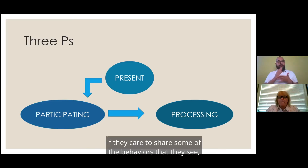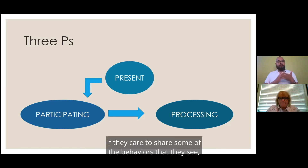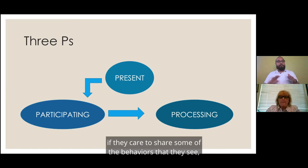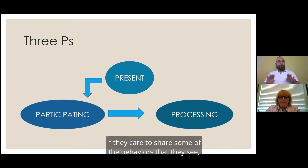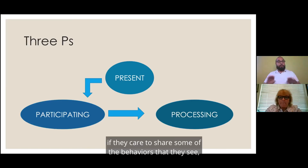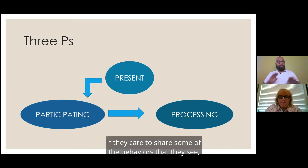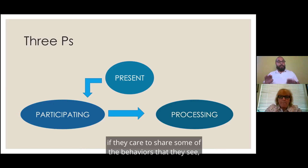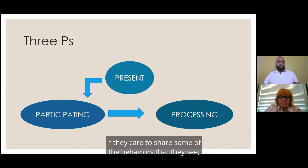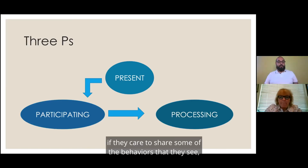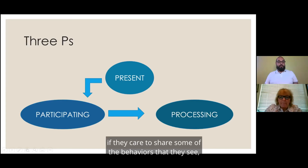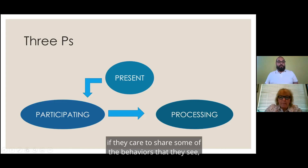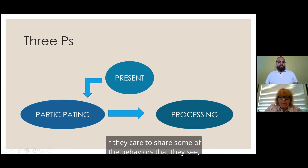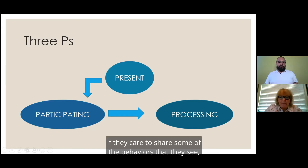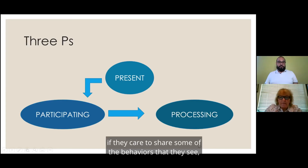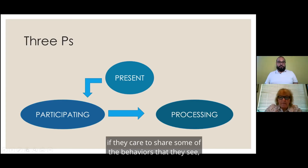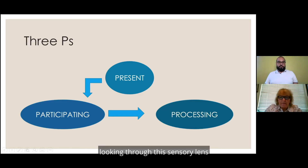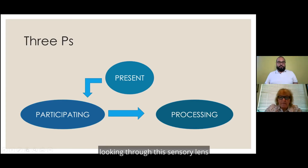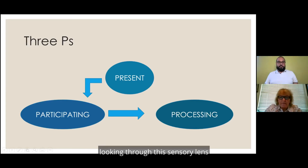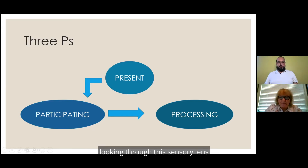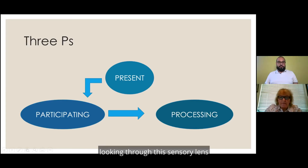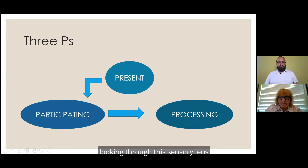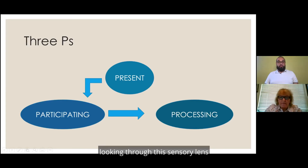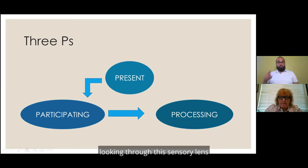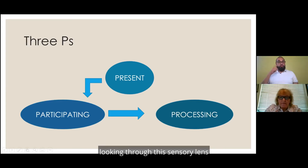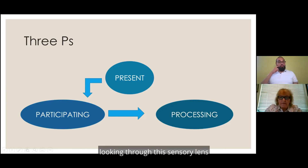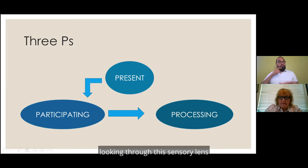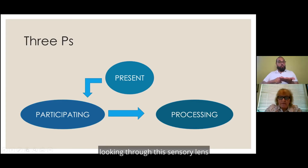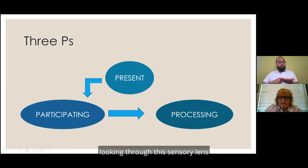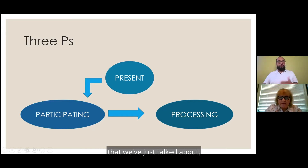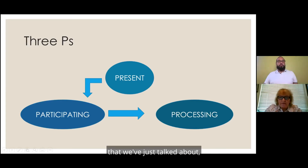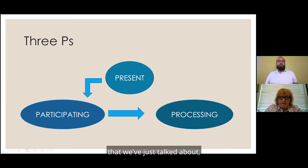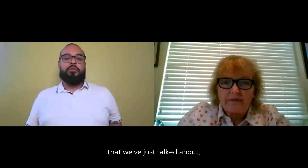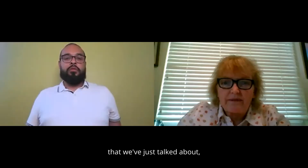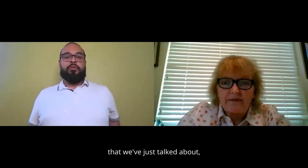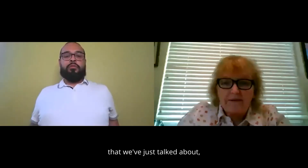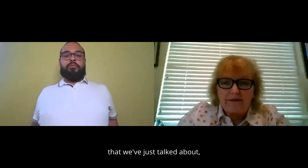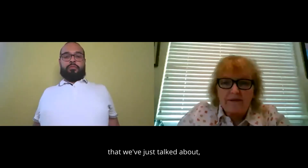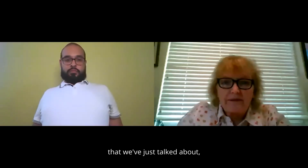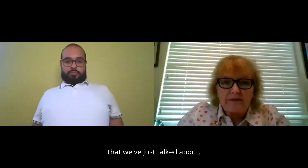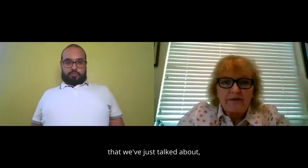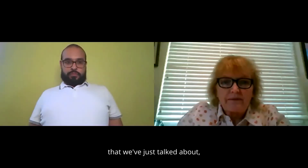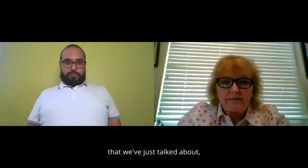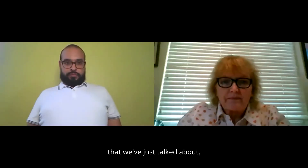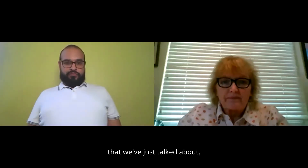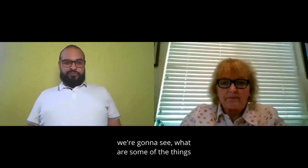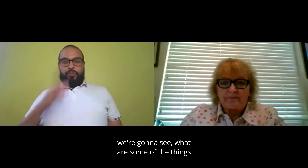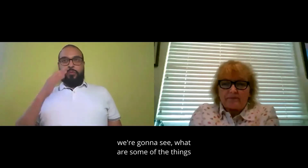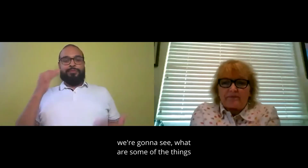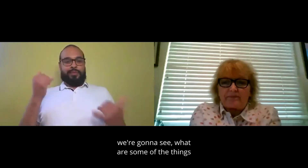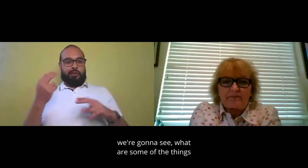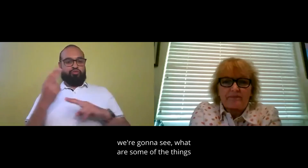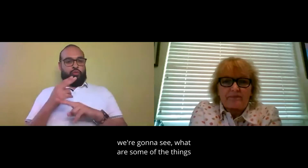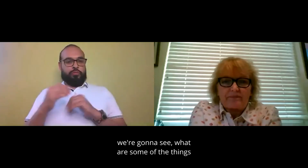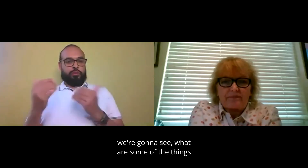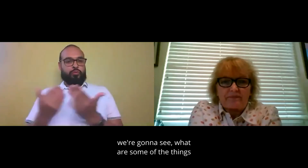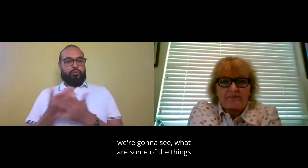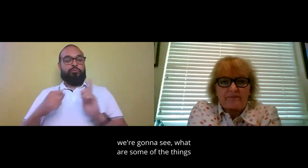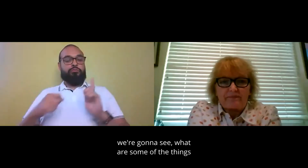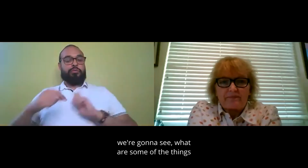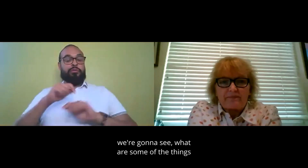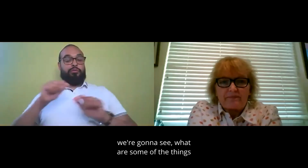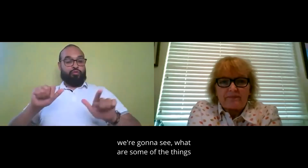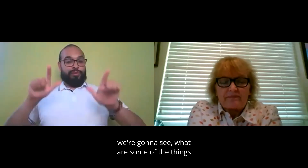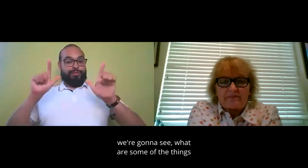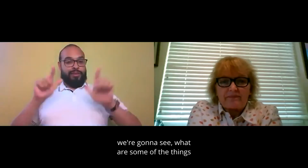that they see looking through this sensory lens that we've just talked about. We're going to see